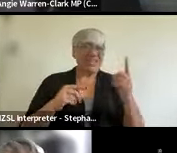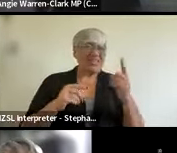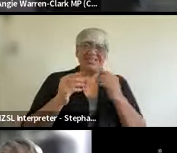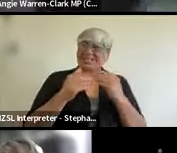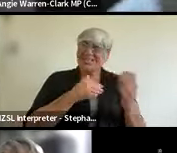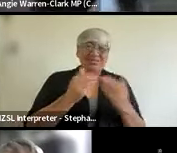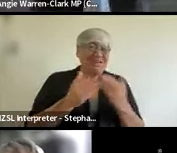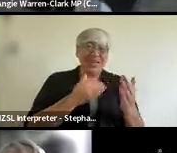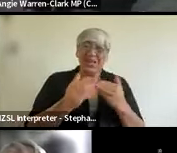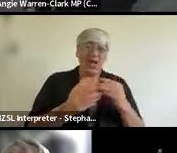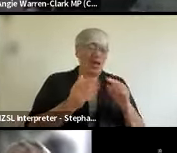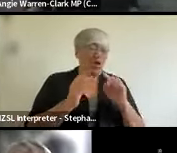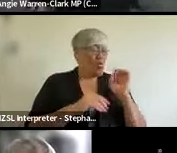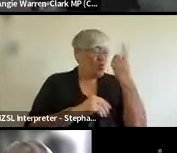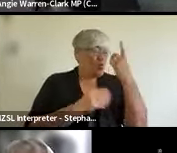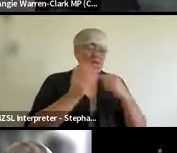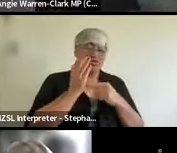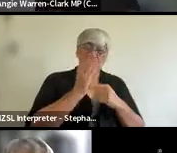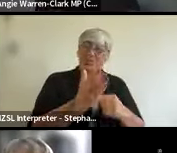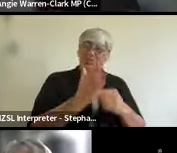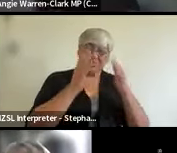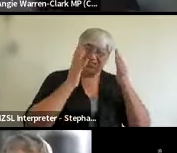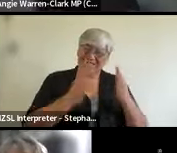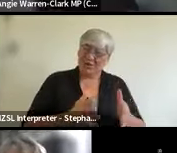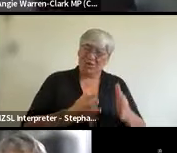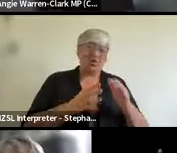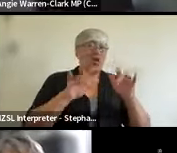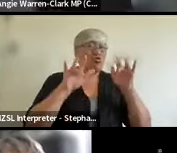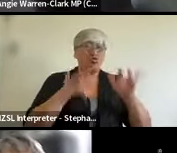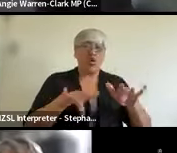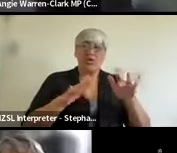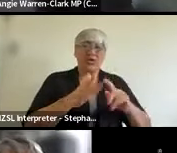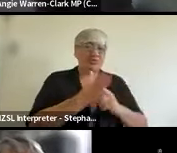Auckland Transport has not yet fixed